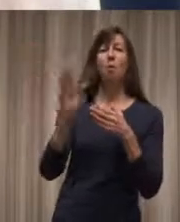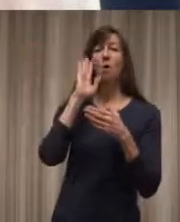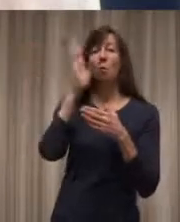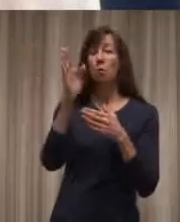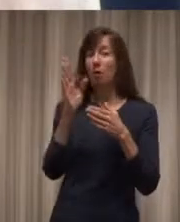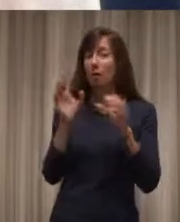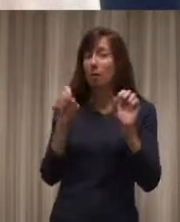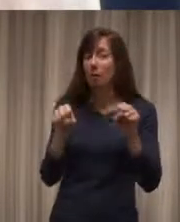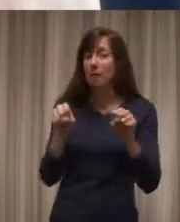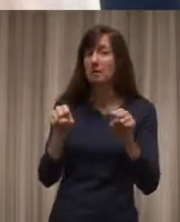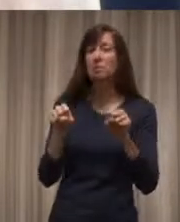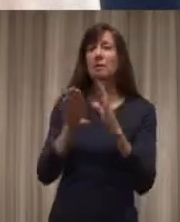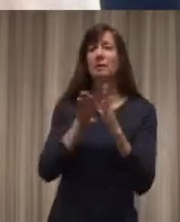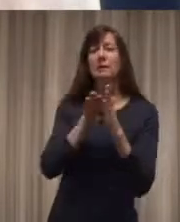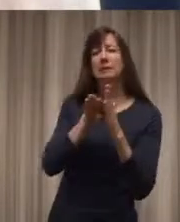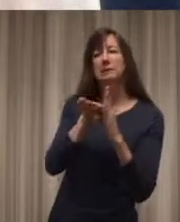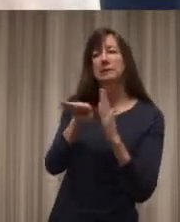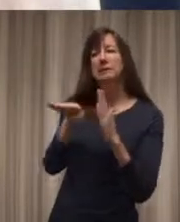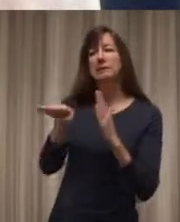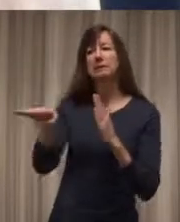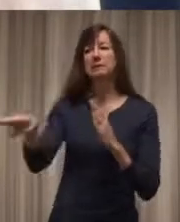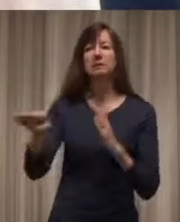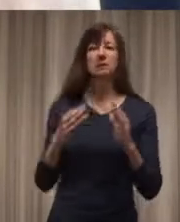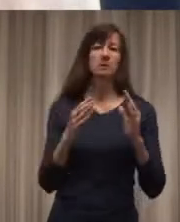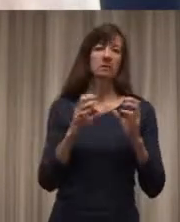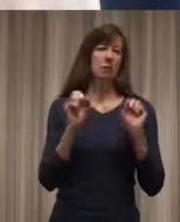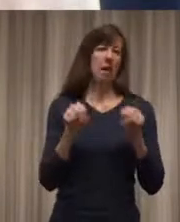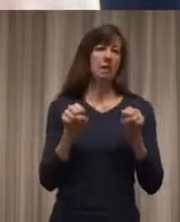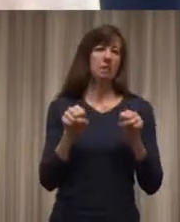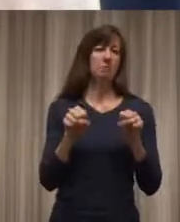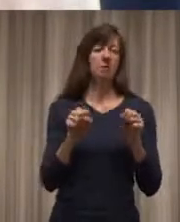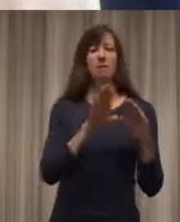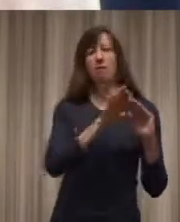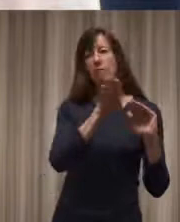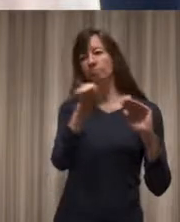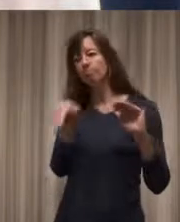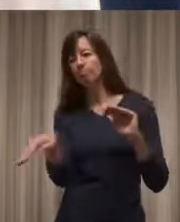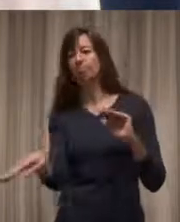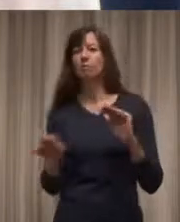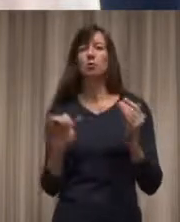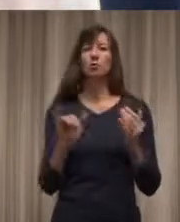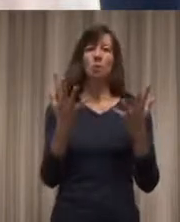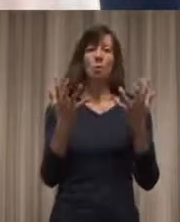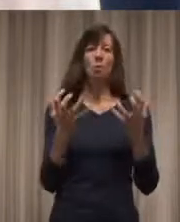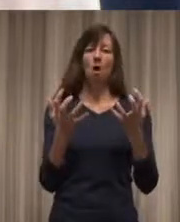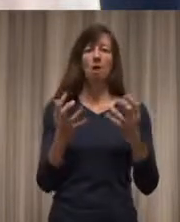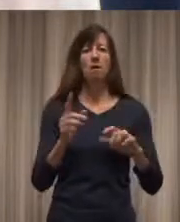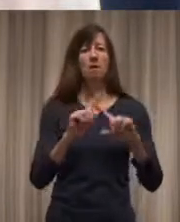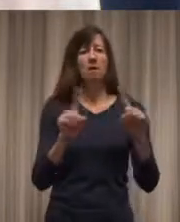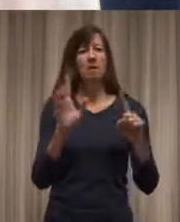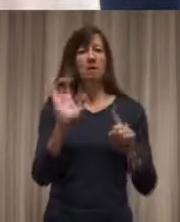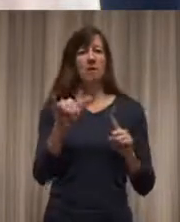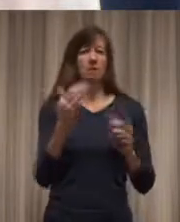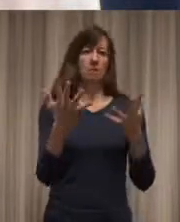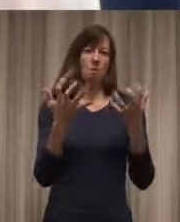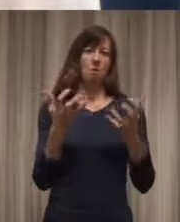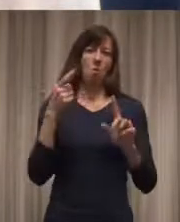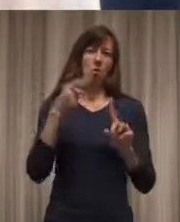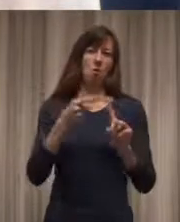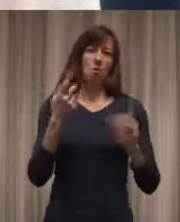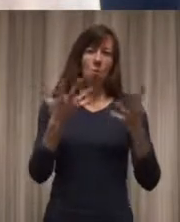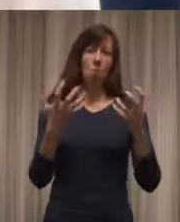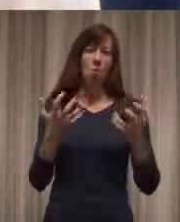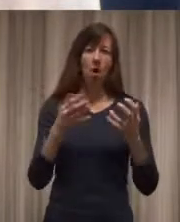and start to get on the other downslope of that curve. And that is, of course, what we're all pushing and working towards. By